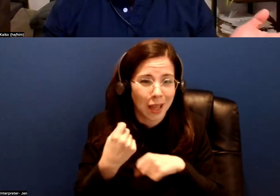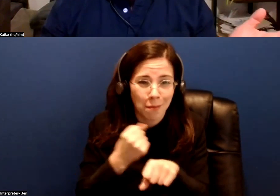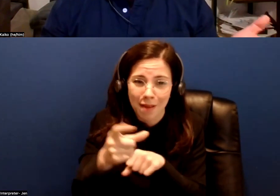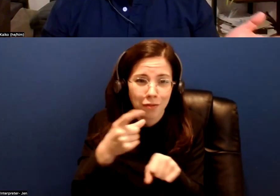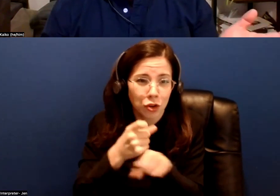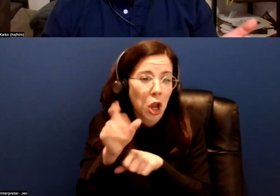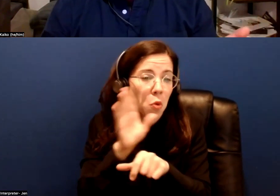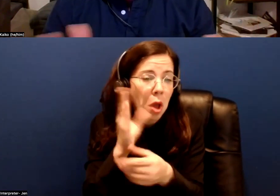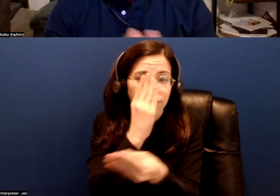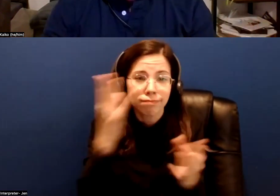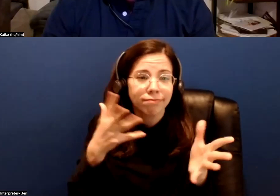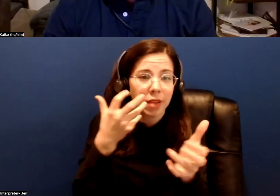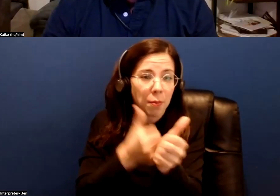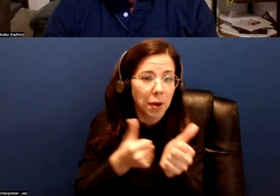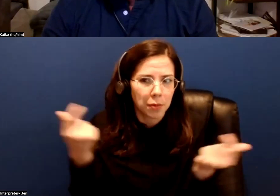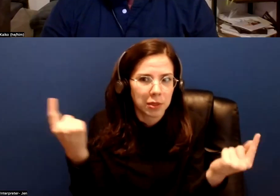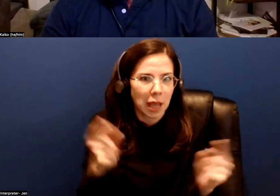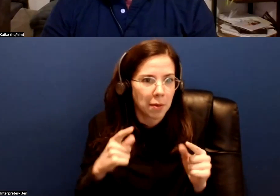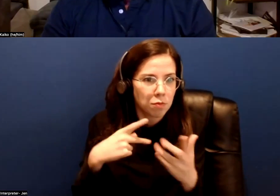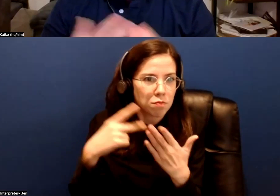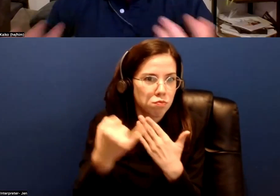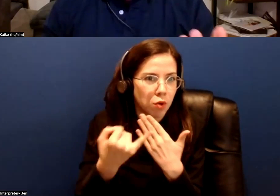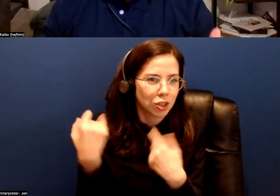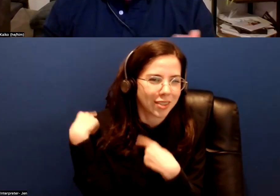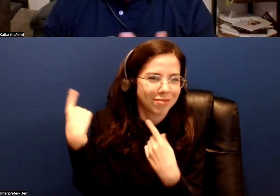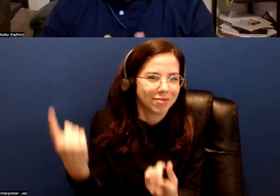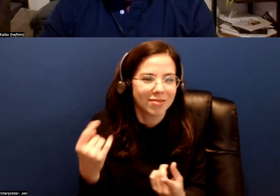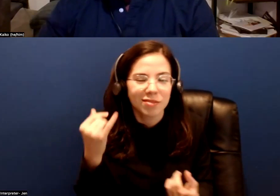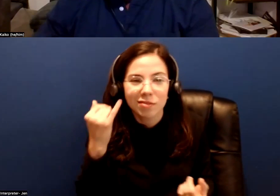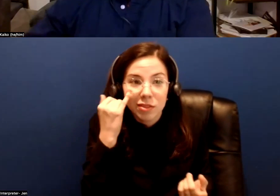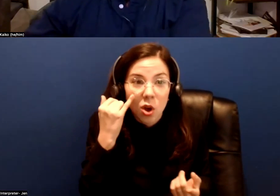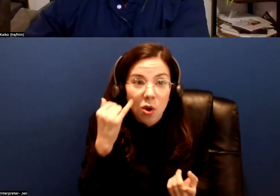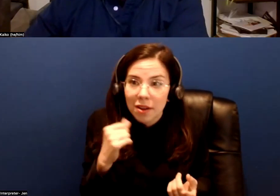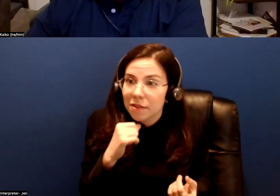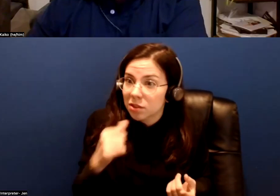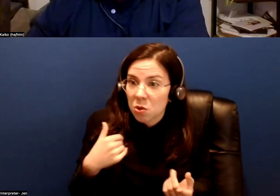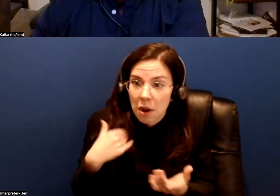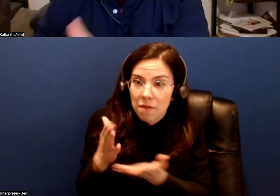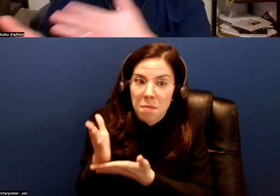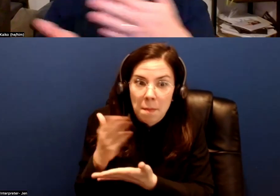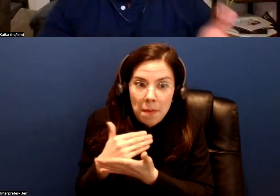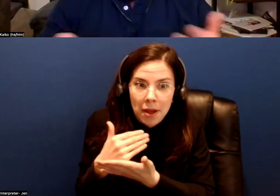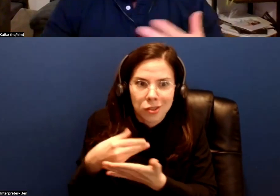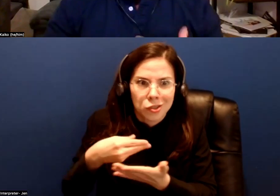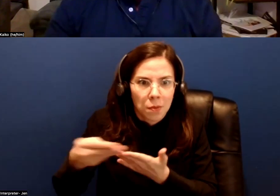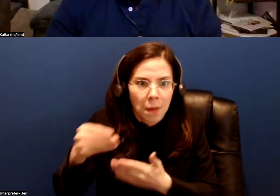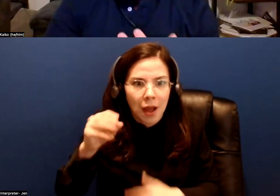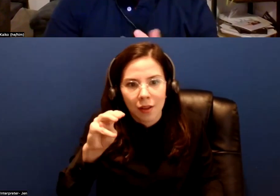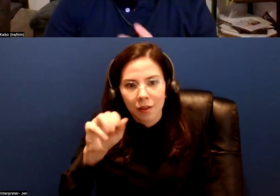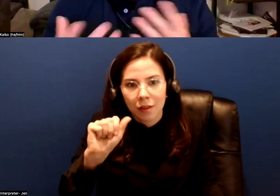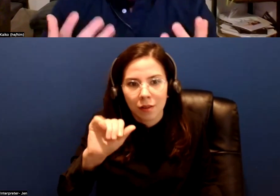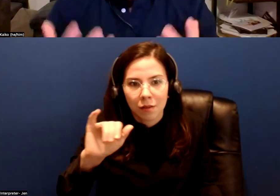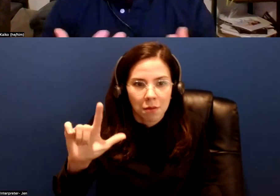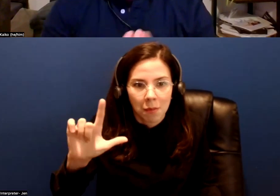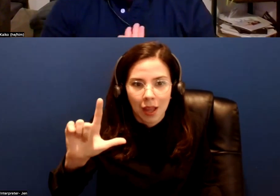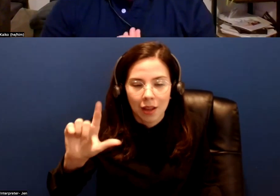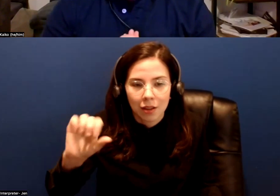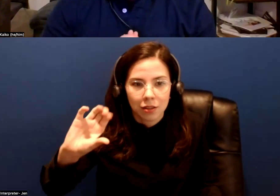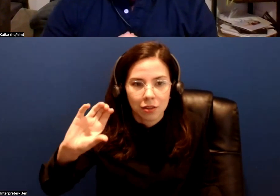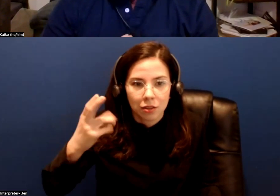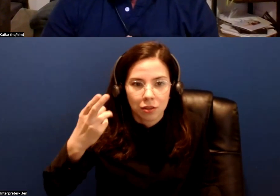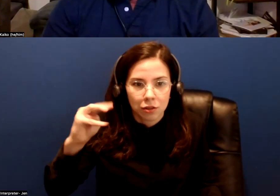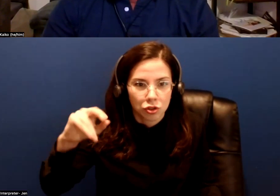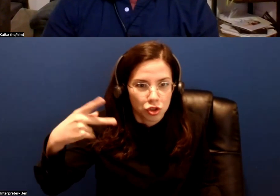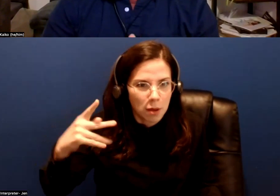update email with what's been going on with the project. And so if you don't have a budget to buy something like MailChimp or a formal email platform like